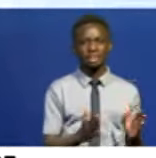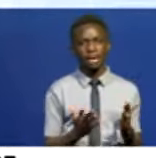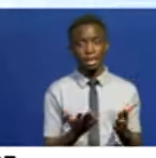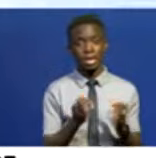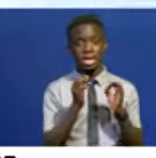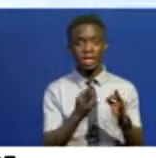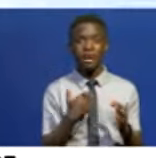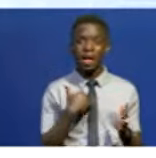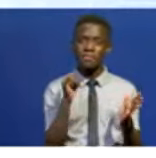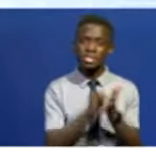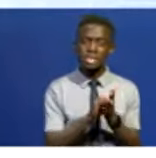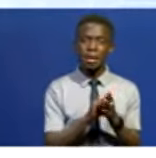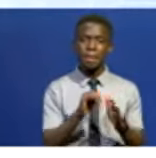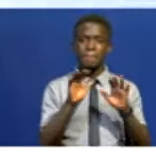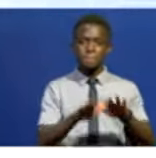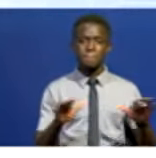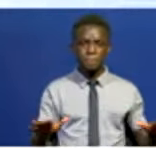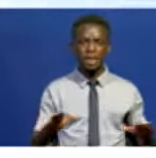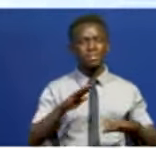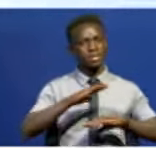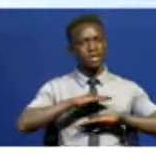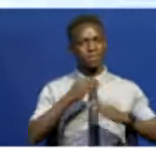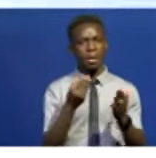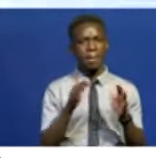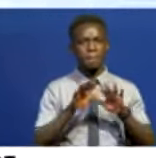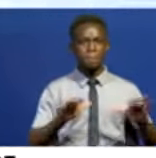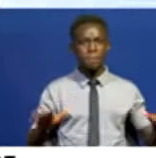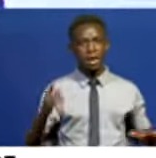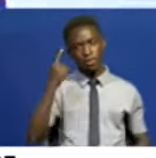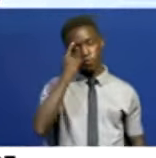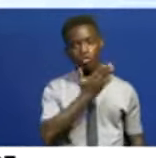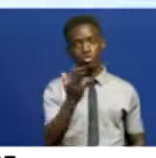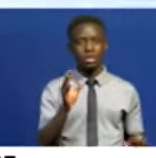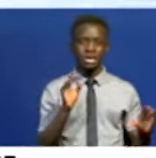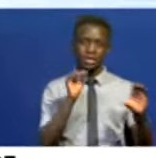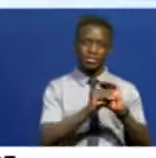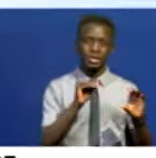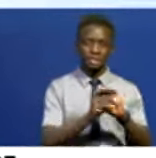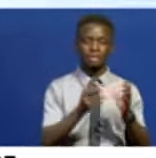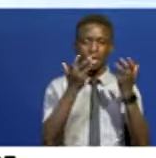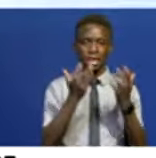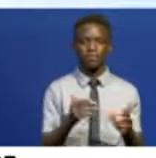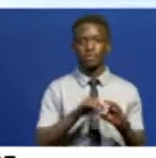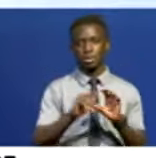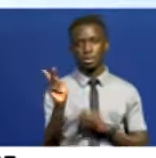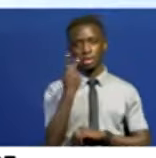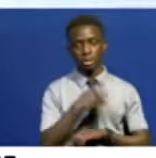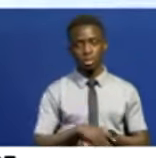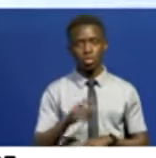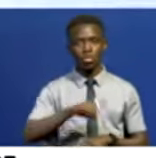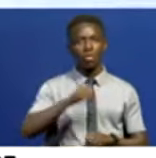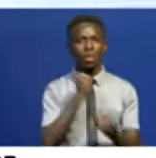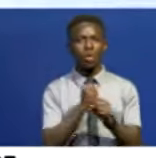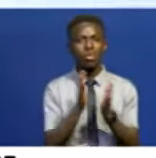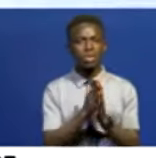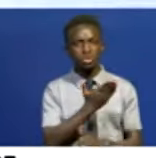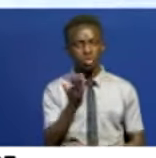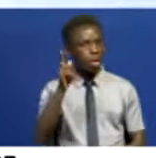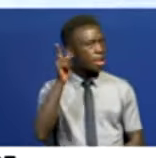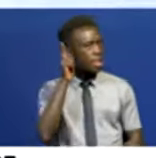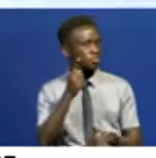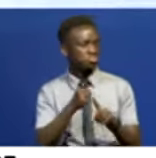market for you to invest in Kenya. So we're going to work with you. We're going to be listening to you.